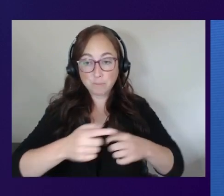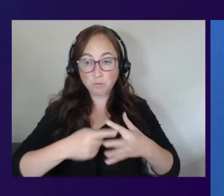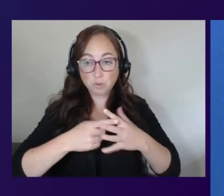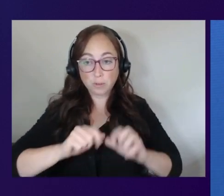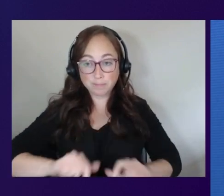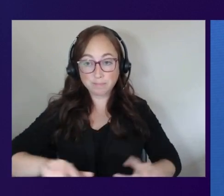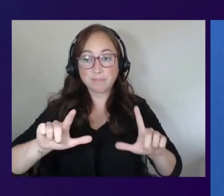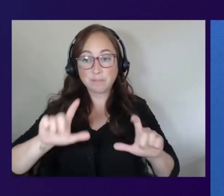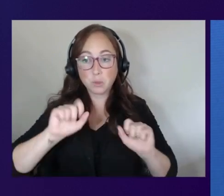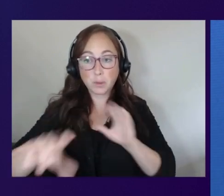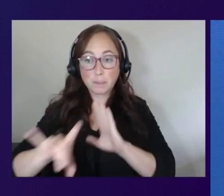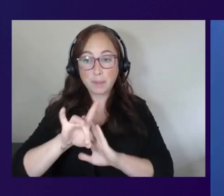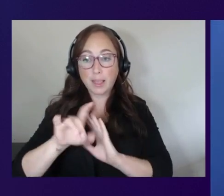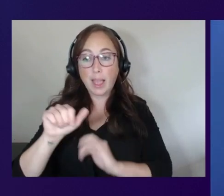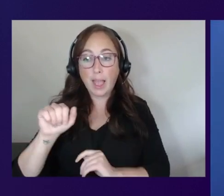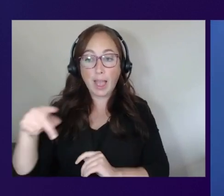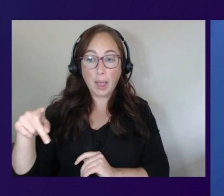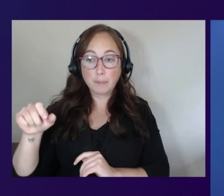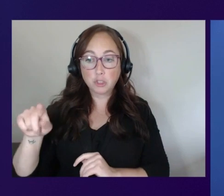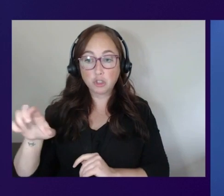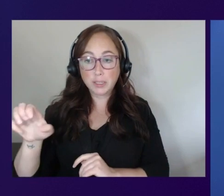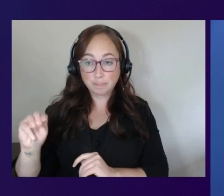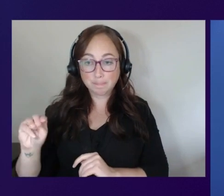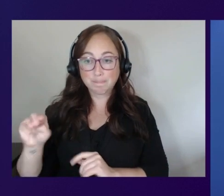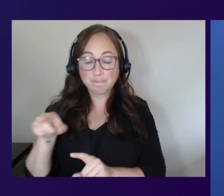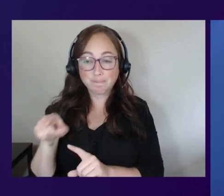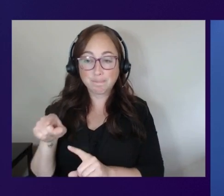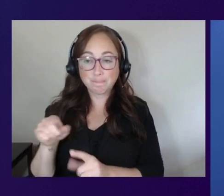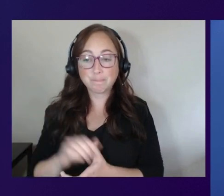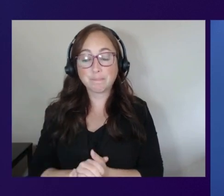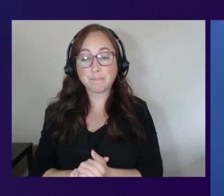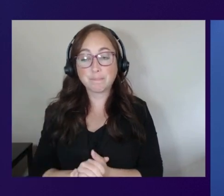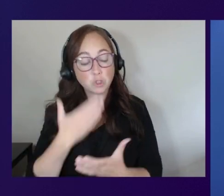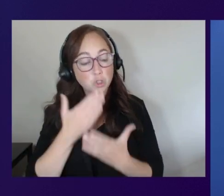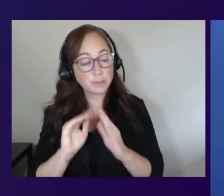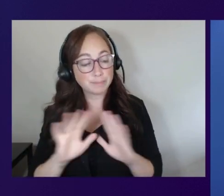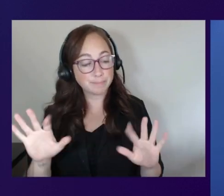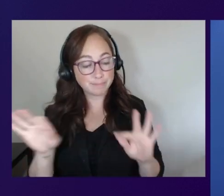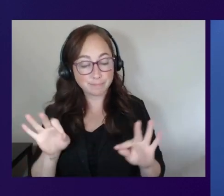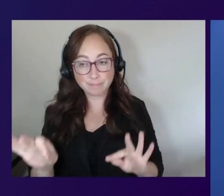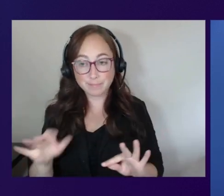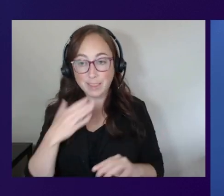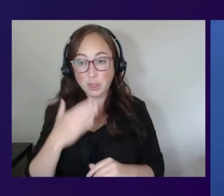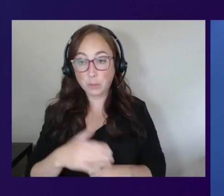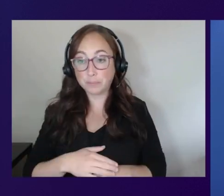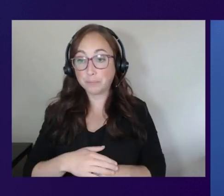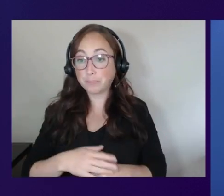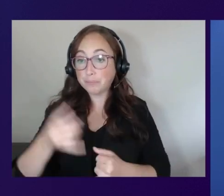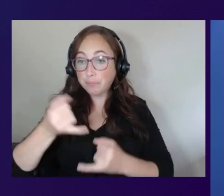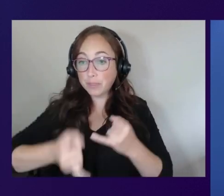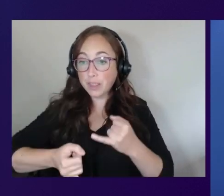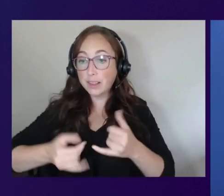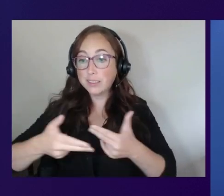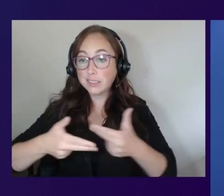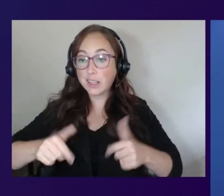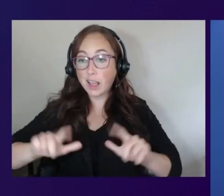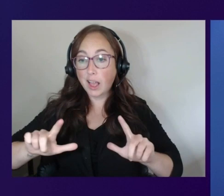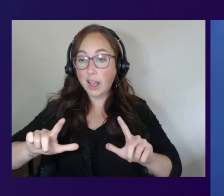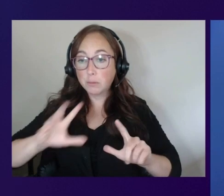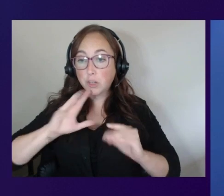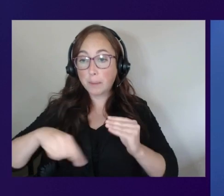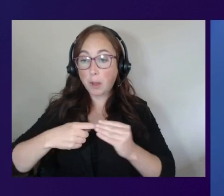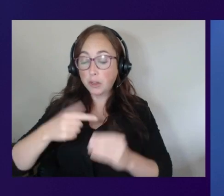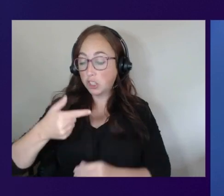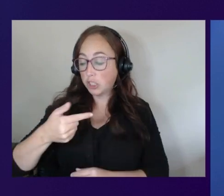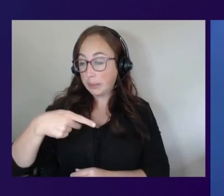select, AppStream. Great Yeah. distinction. Thank you for that, Ariel. So, Ariel, I see on your last slide you talked about GPU instances, and you kind